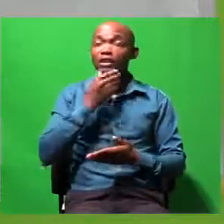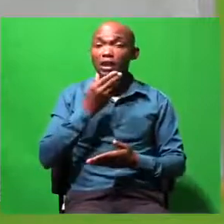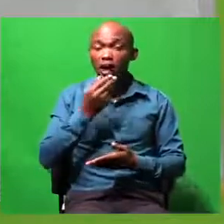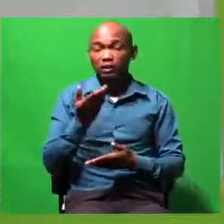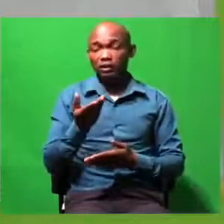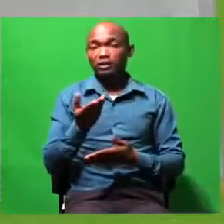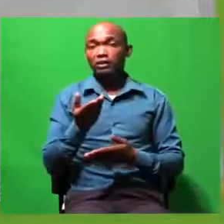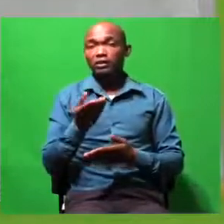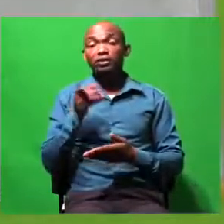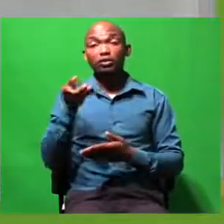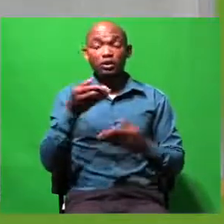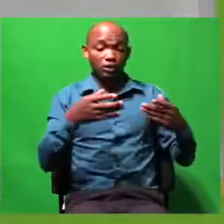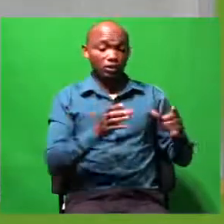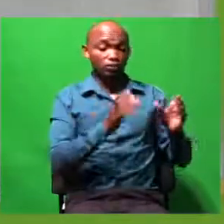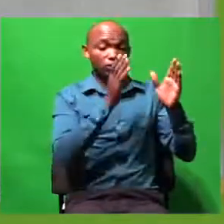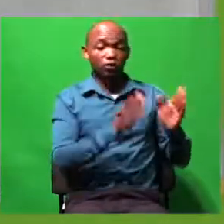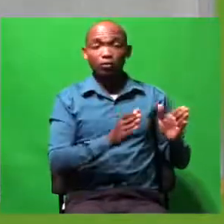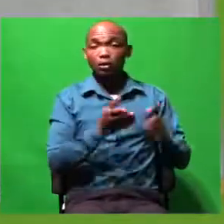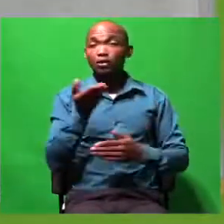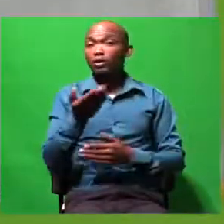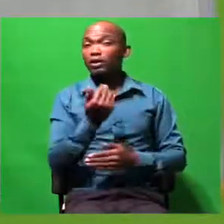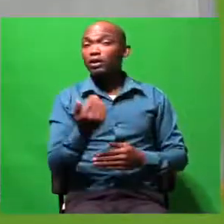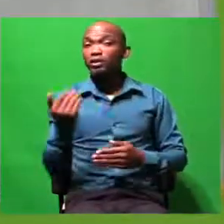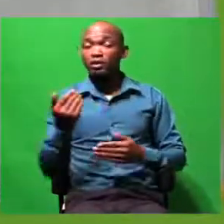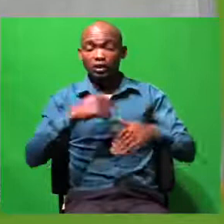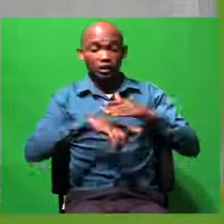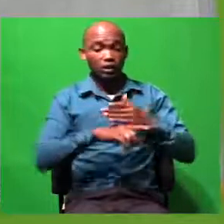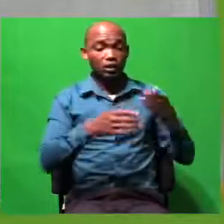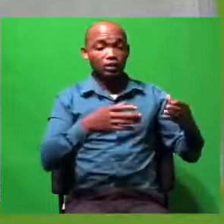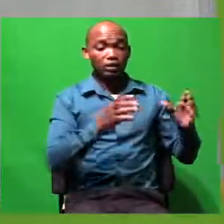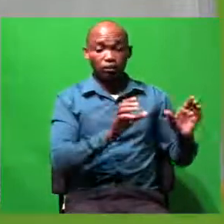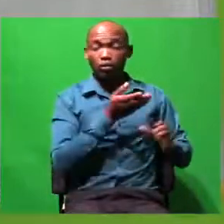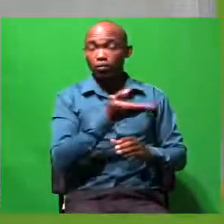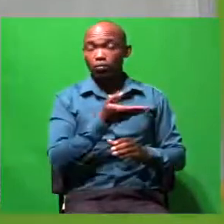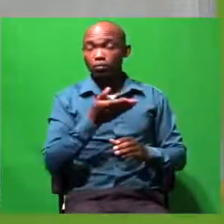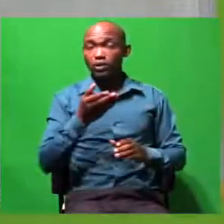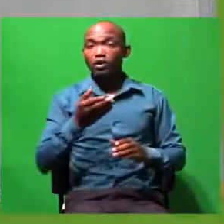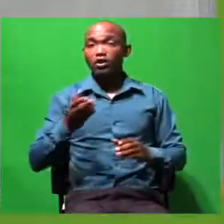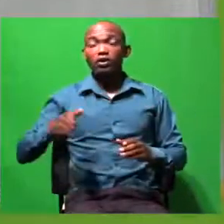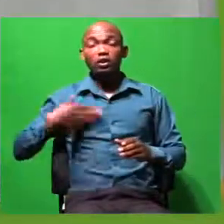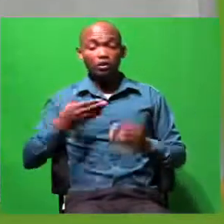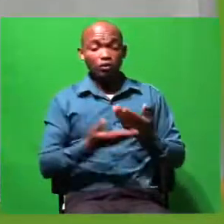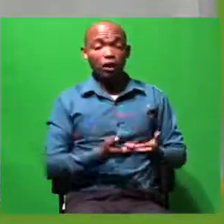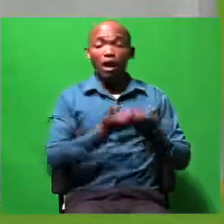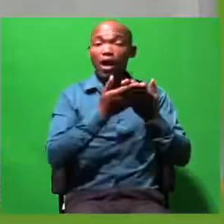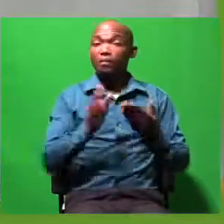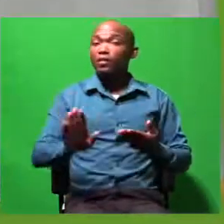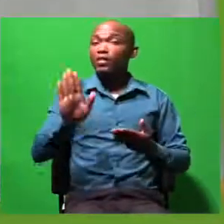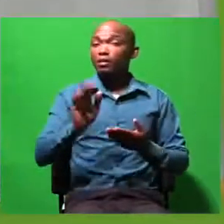are the special group. So if you see the children, in this case, in the communities, you have to treat